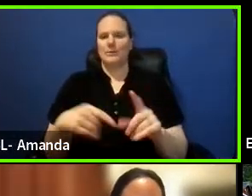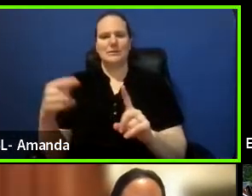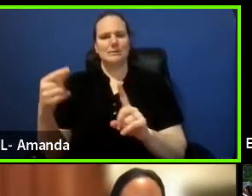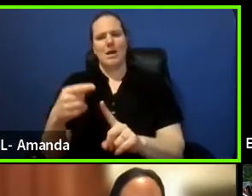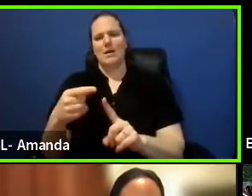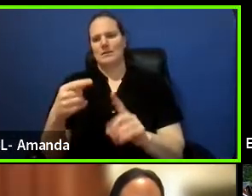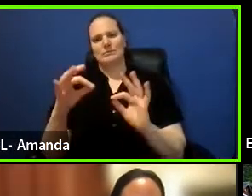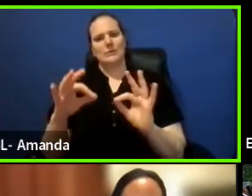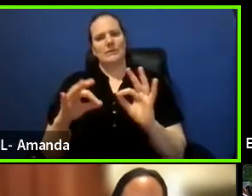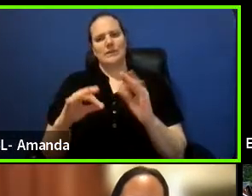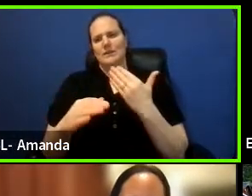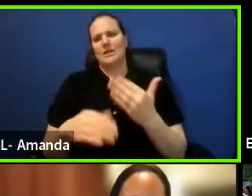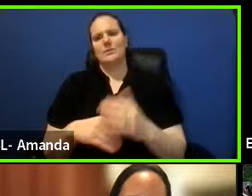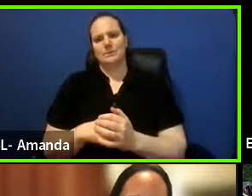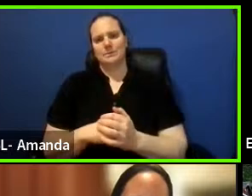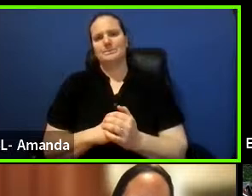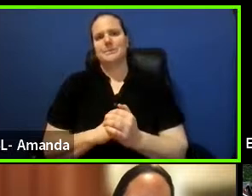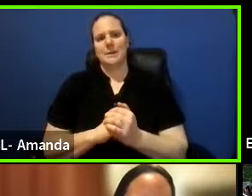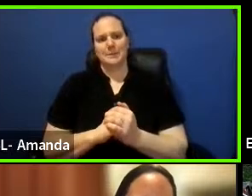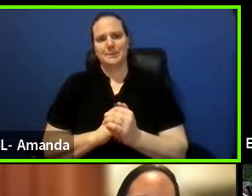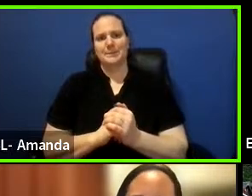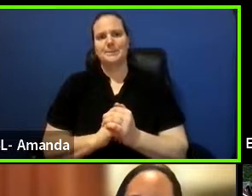you. Yeah.